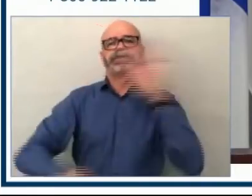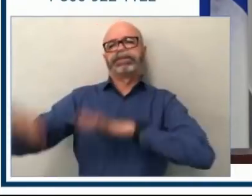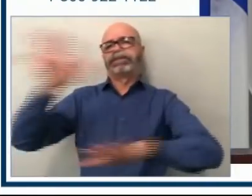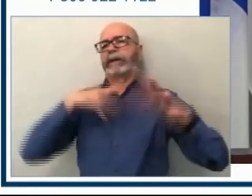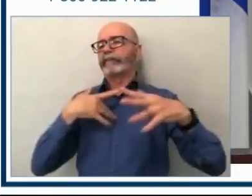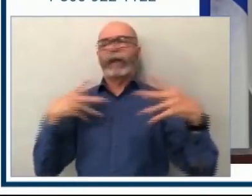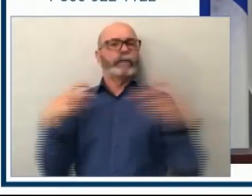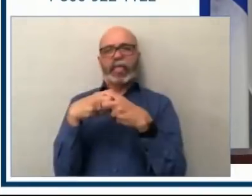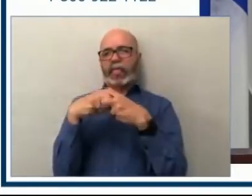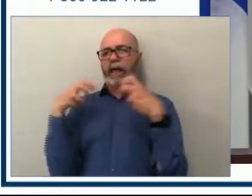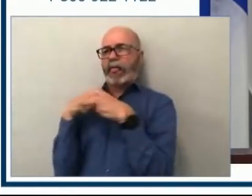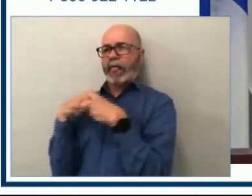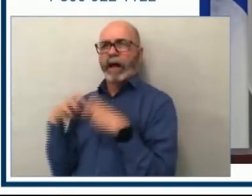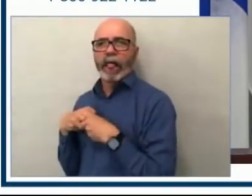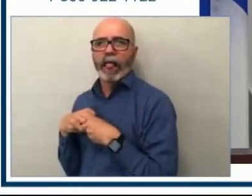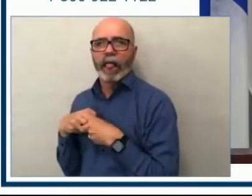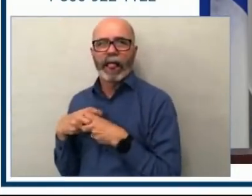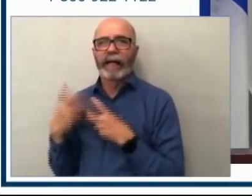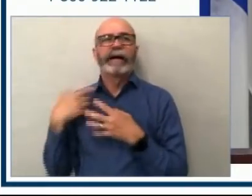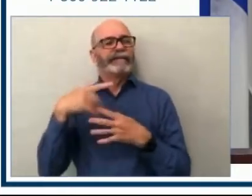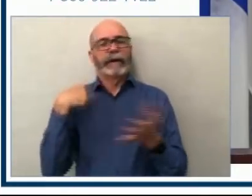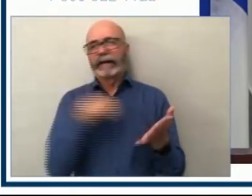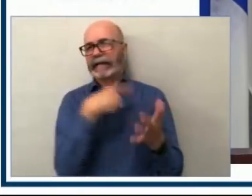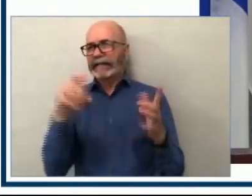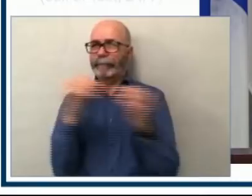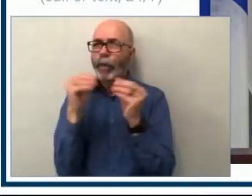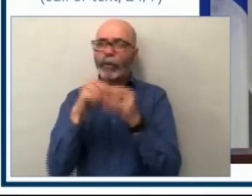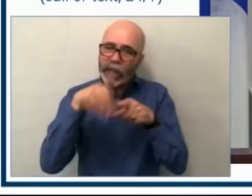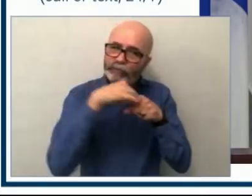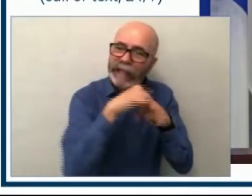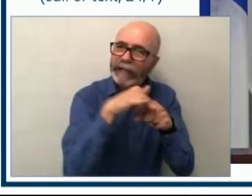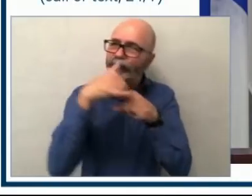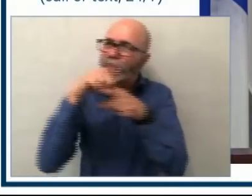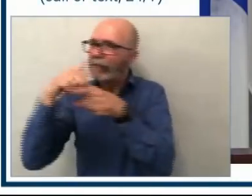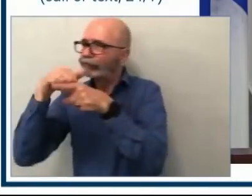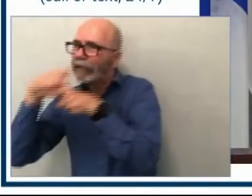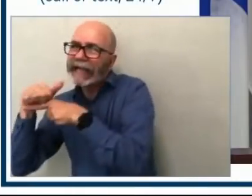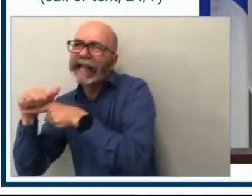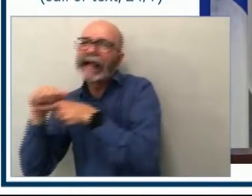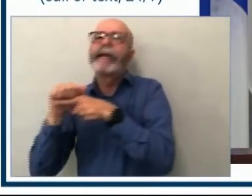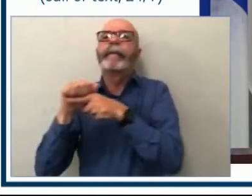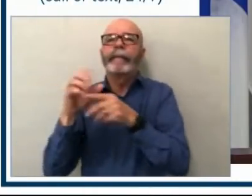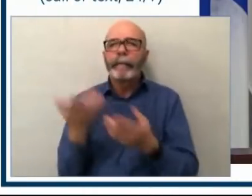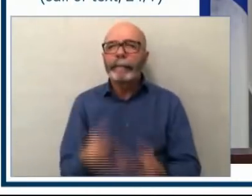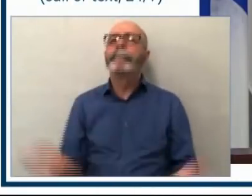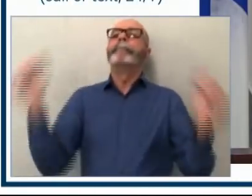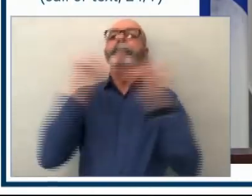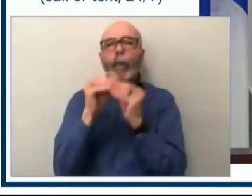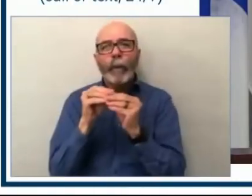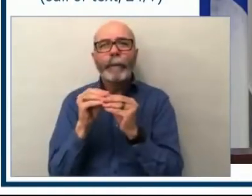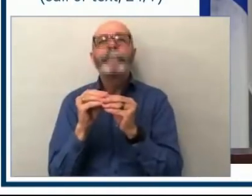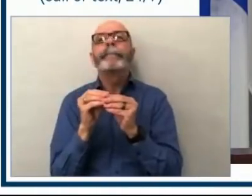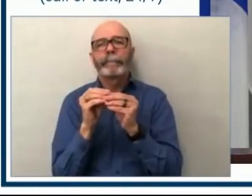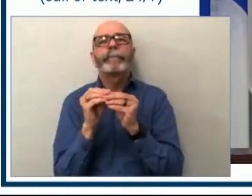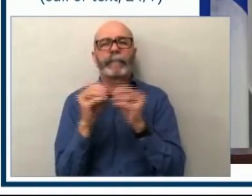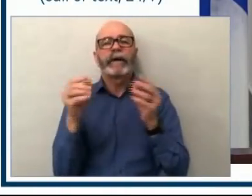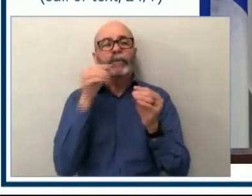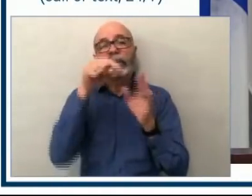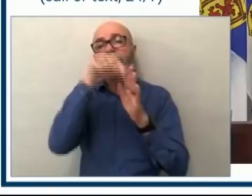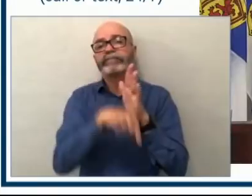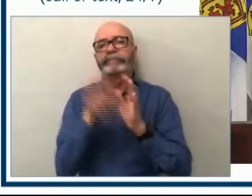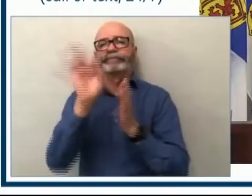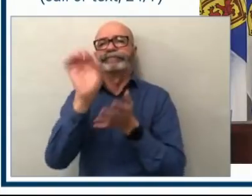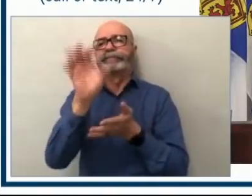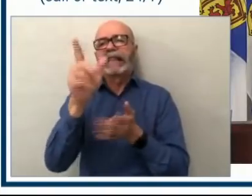that training is ongoing, and that part of that service will be back up and functioning. Go ahead with your